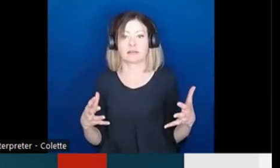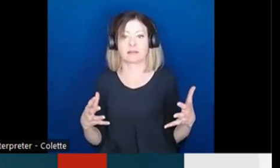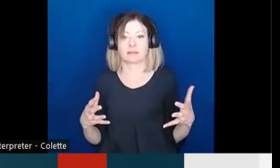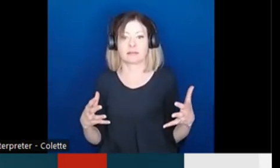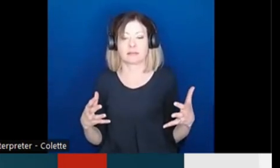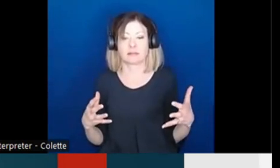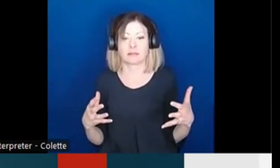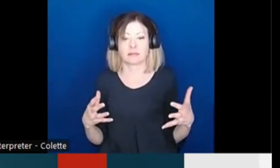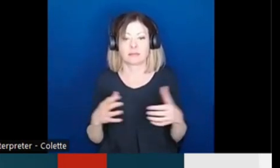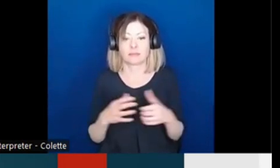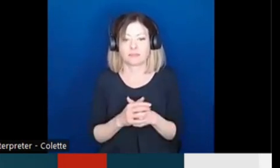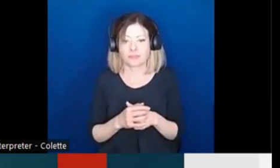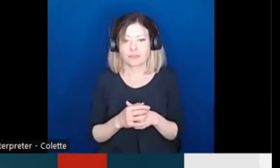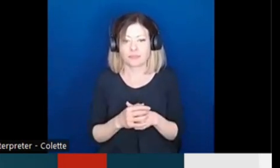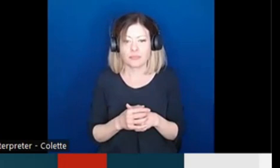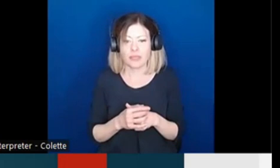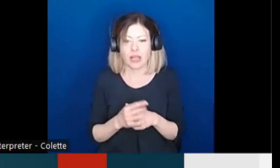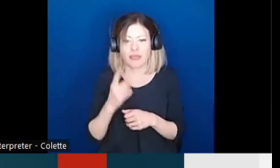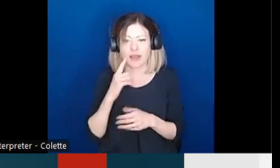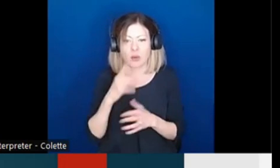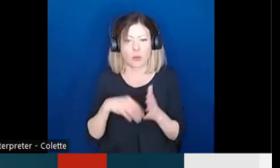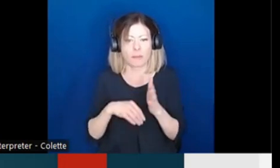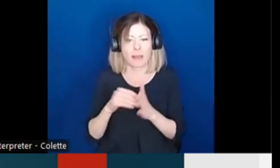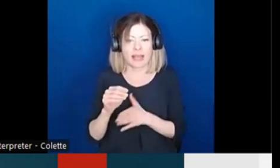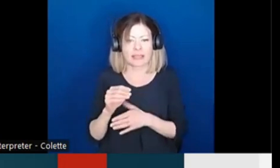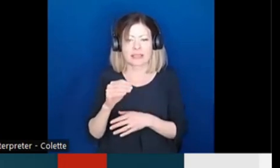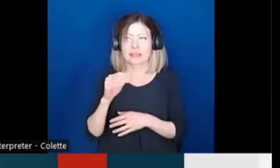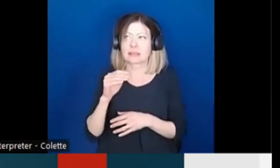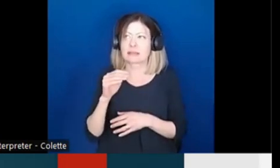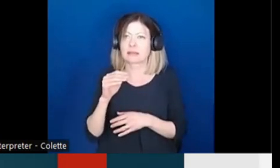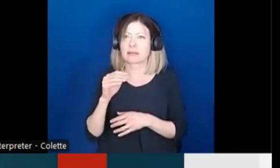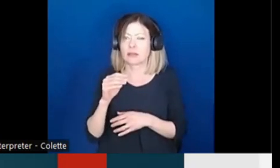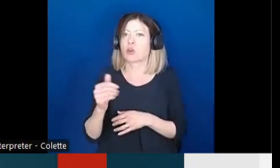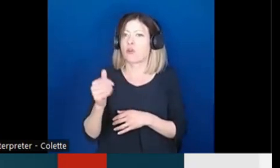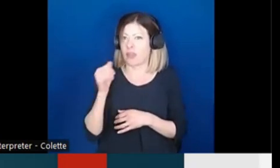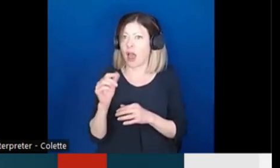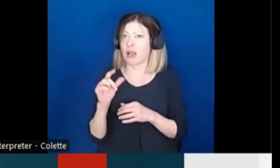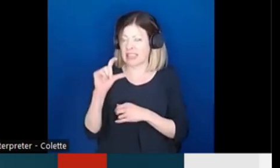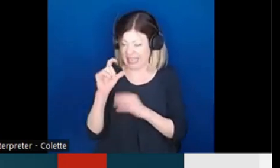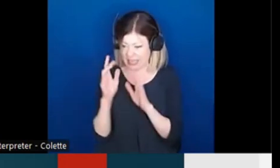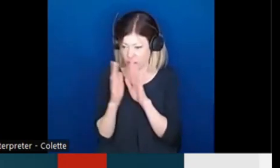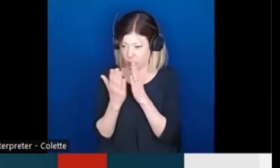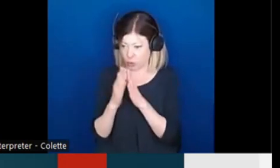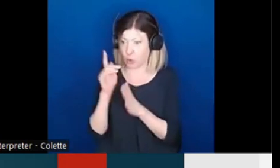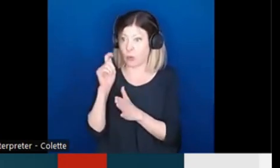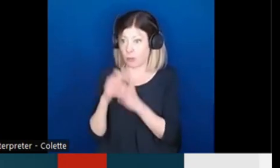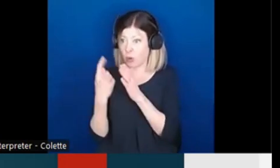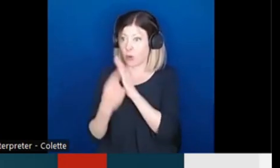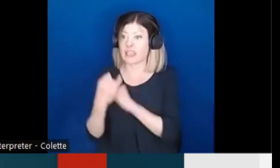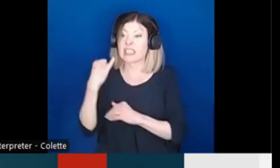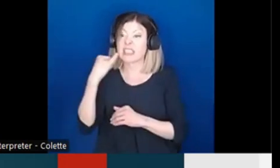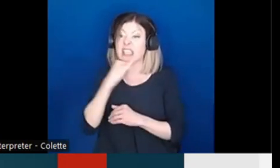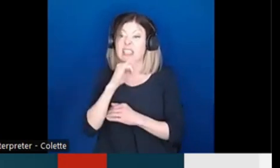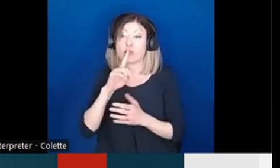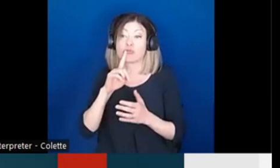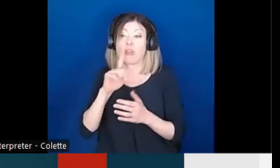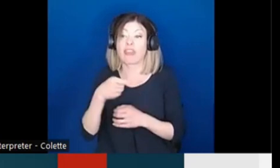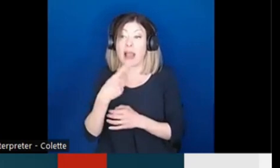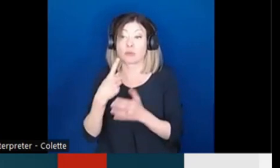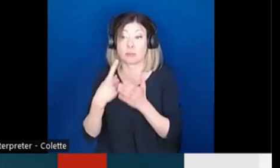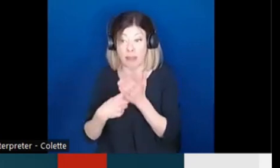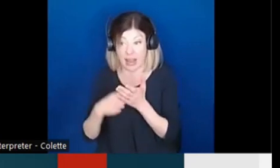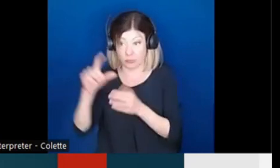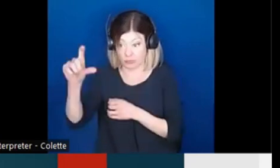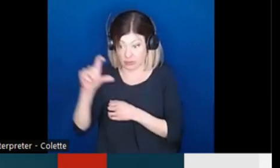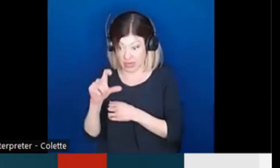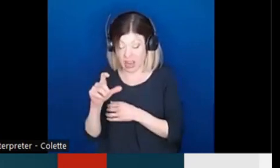I think we paid £600,000 for the last little book that we bought individually, and these were made on scraps of paper.